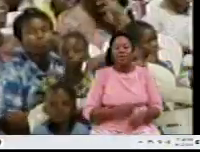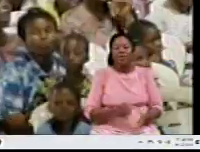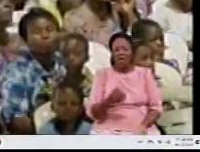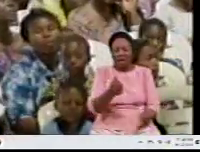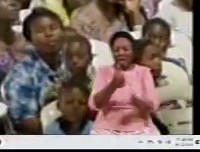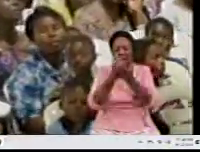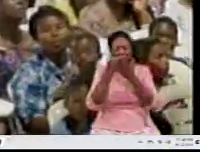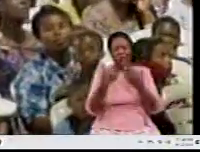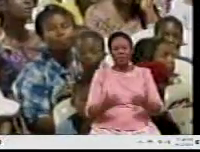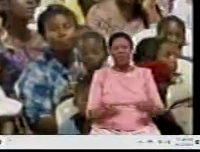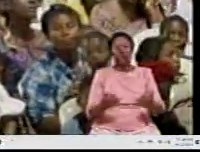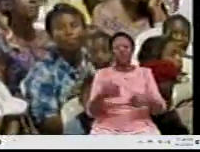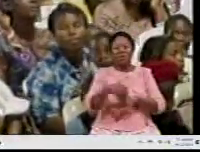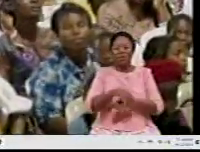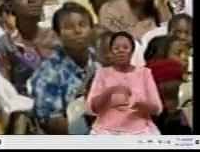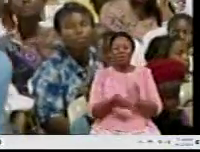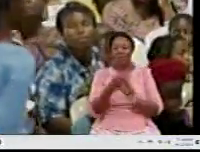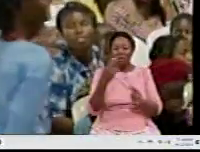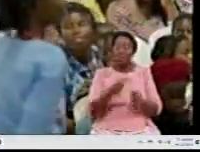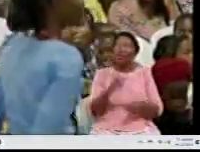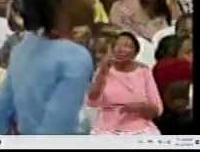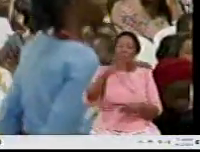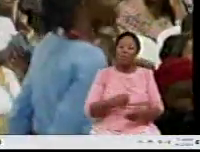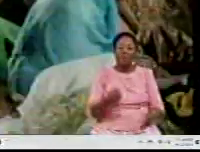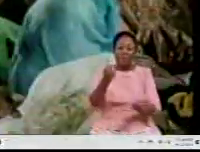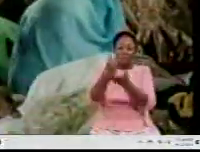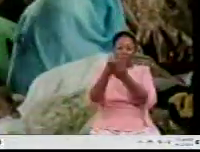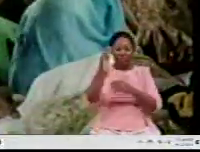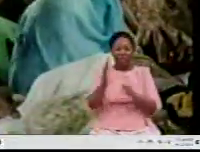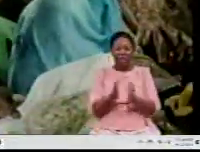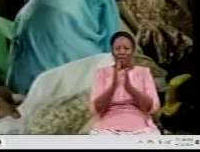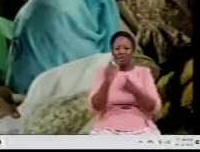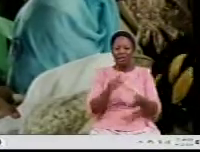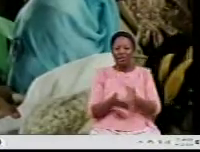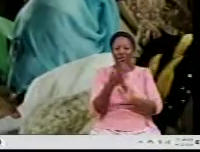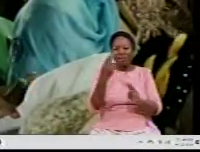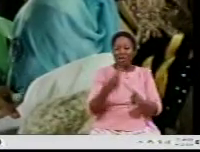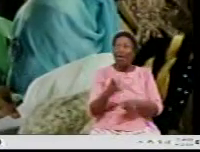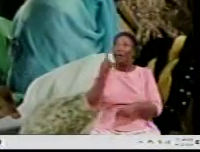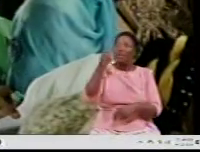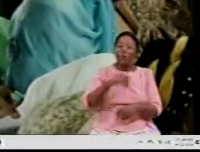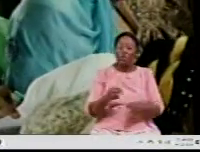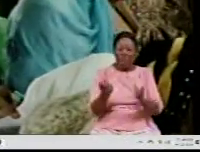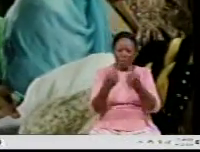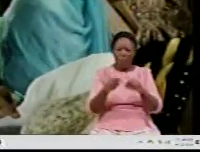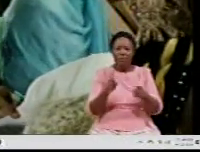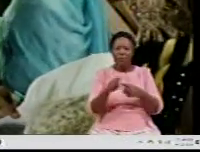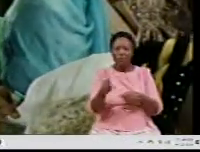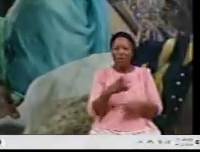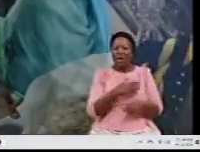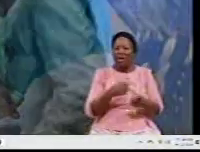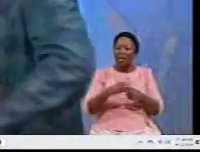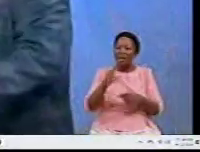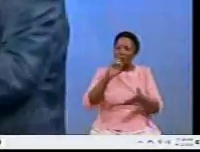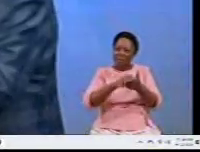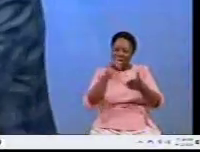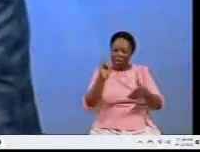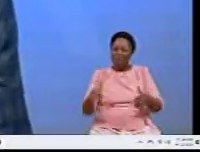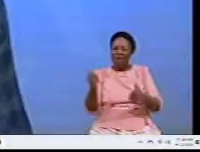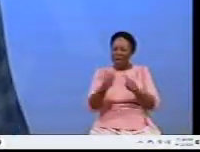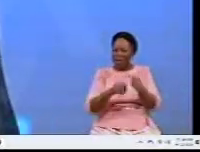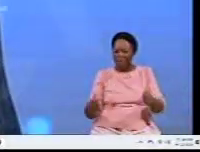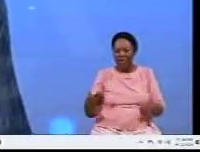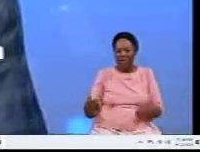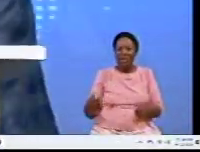tonight. He will intervene for you. He will come unto you. He will remove everything